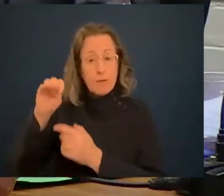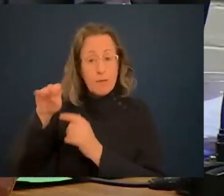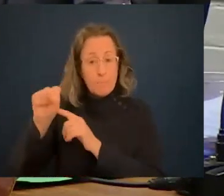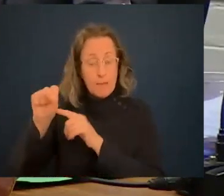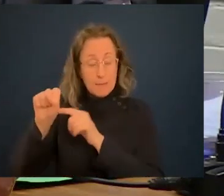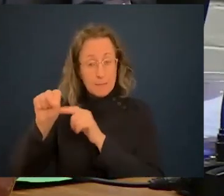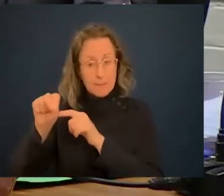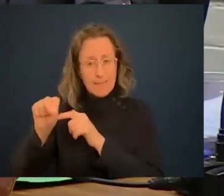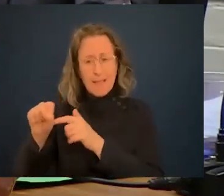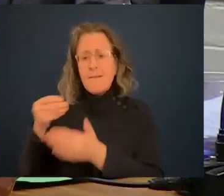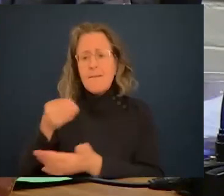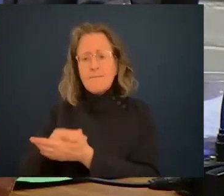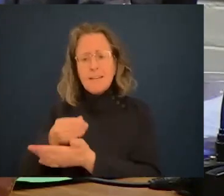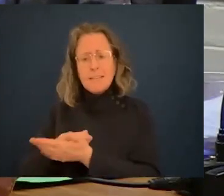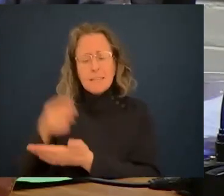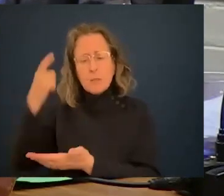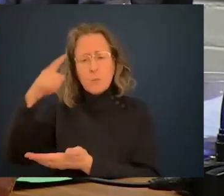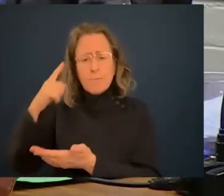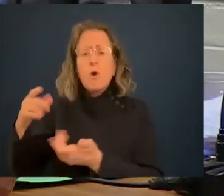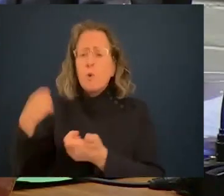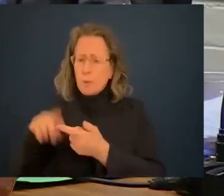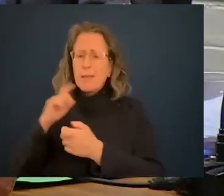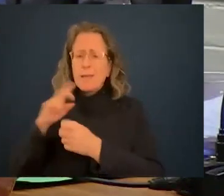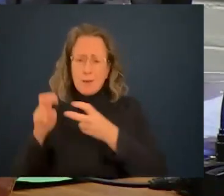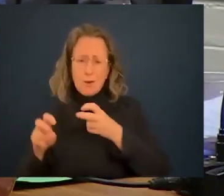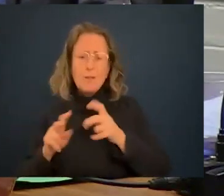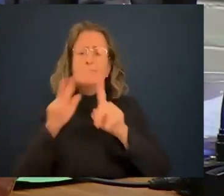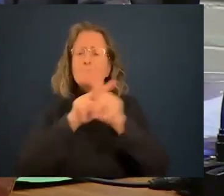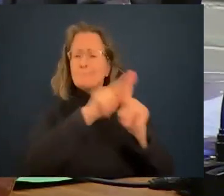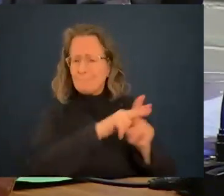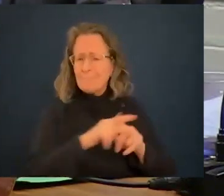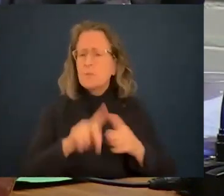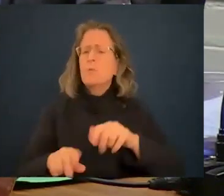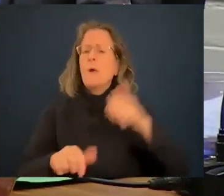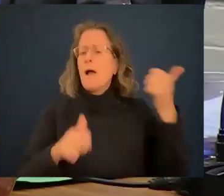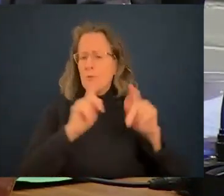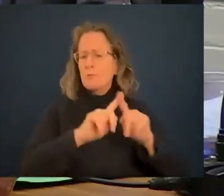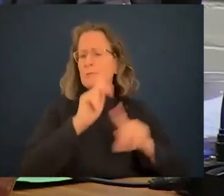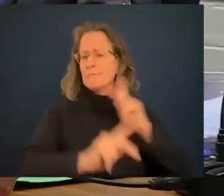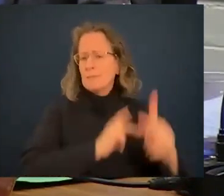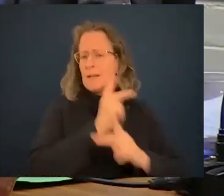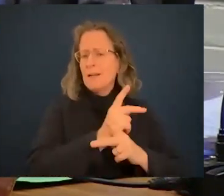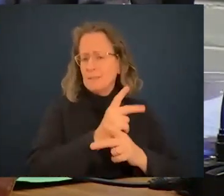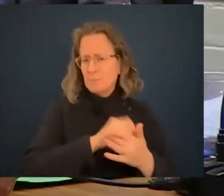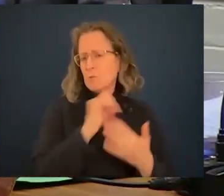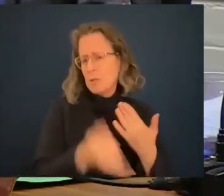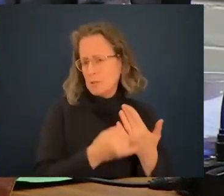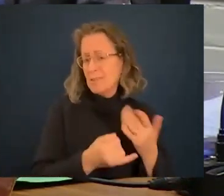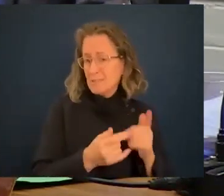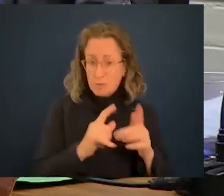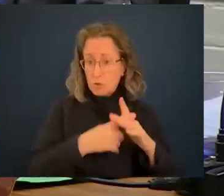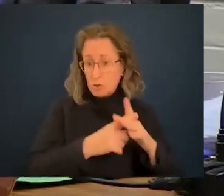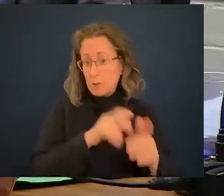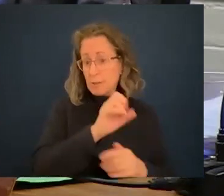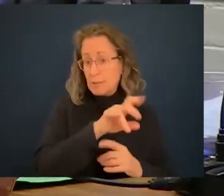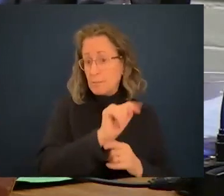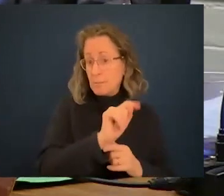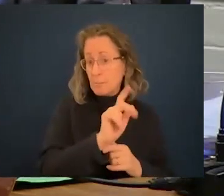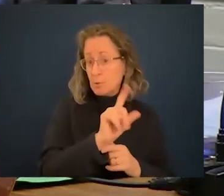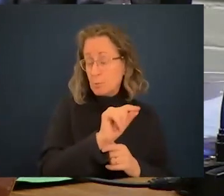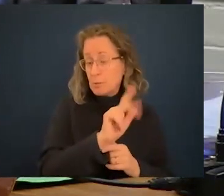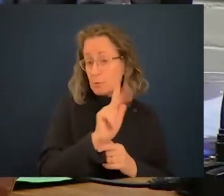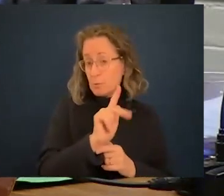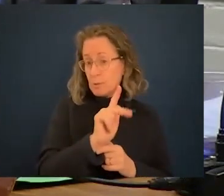funding could be redirected to other projects in September so staff recommends that these immediate needs be addressed now to allow